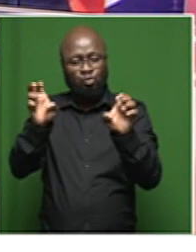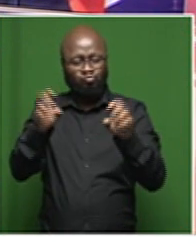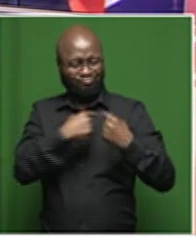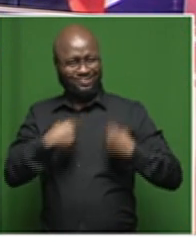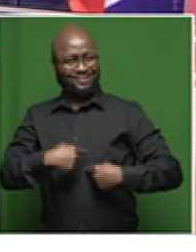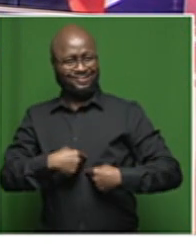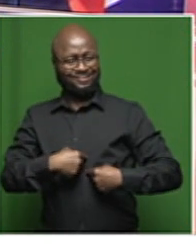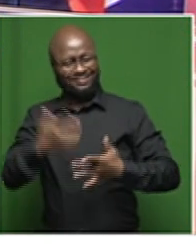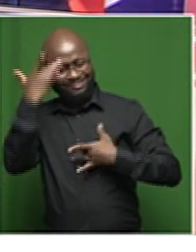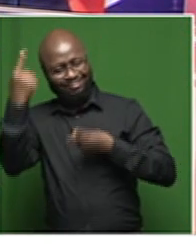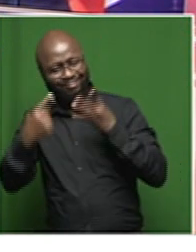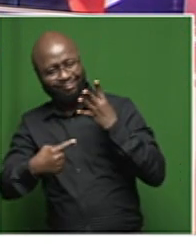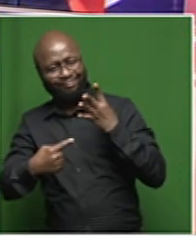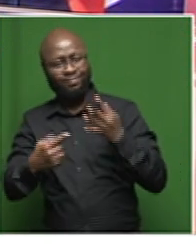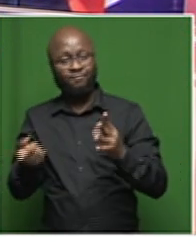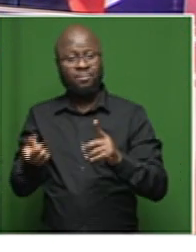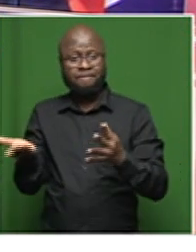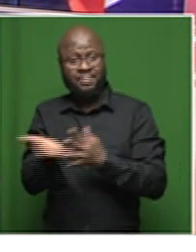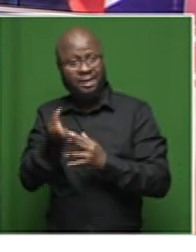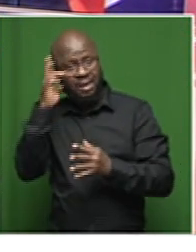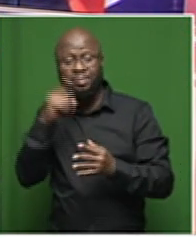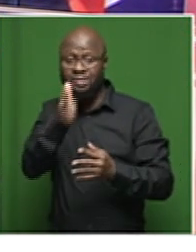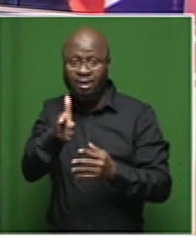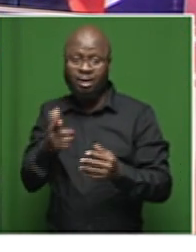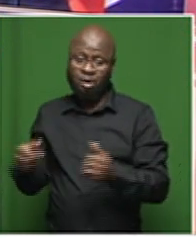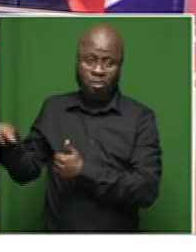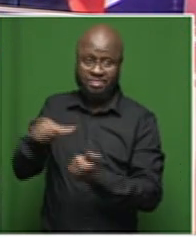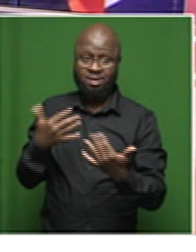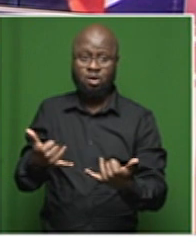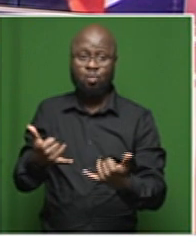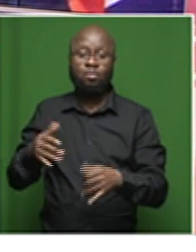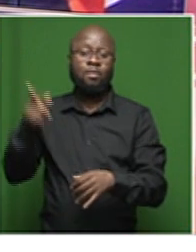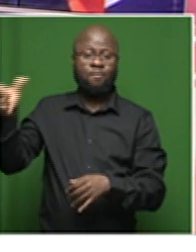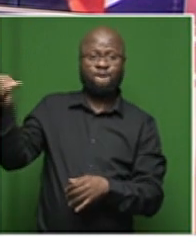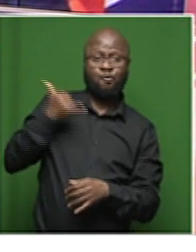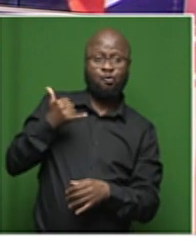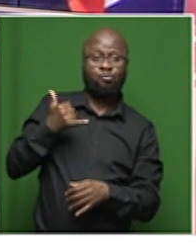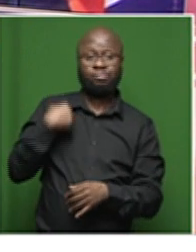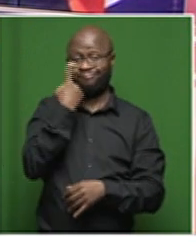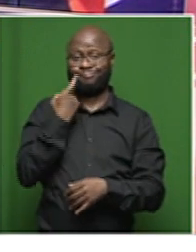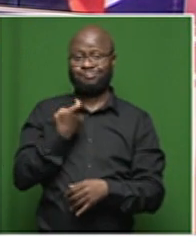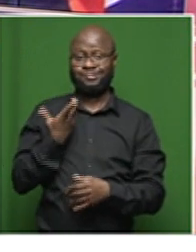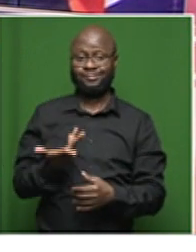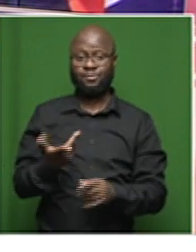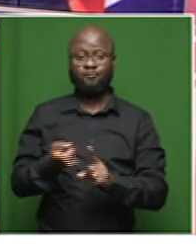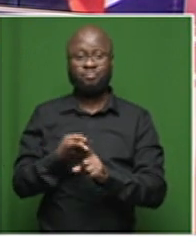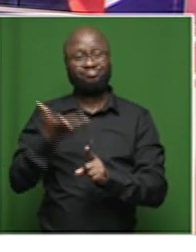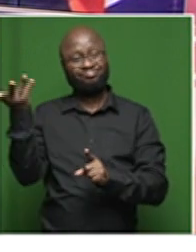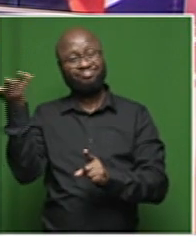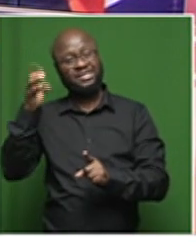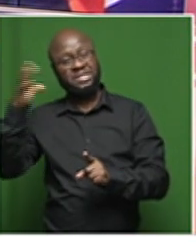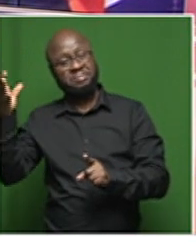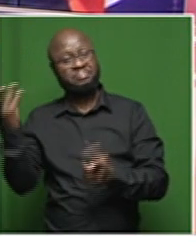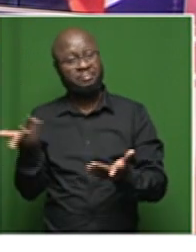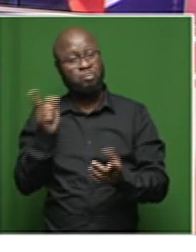Now, before we went to ad break and before we spoke to the Heart and Stroke Foundation, a question from Snare in the Eastern Cape came, where she was asking about